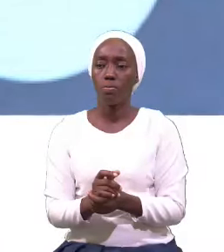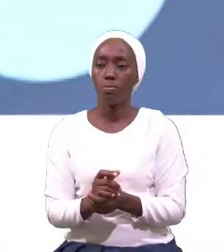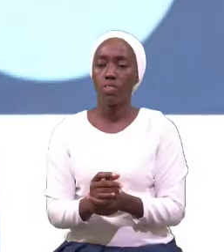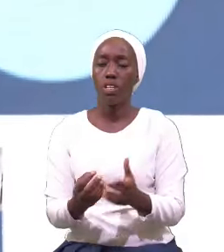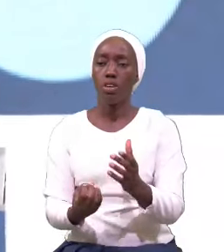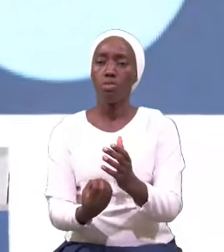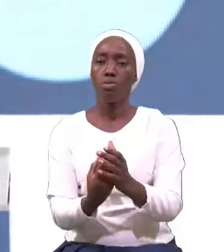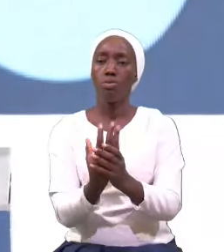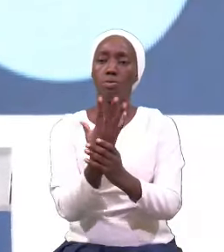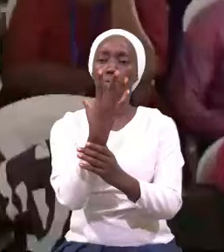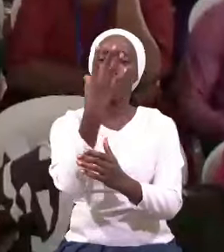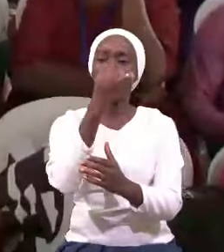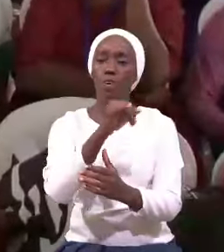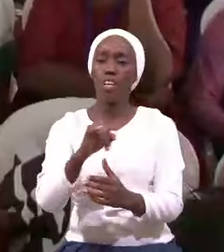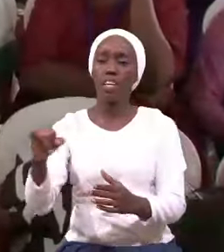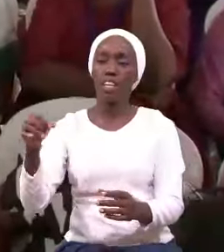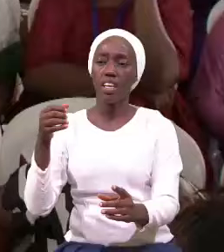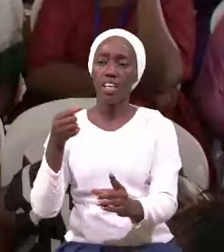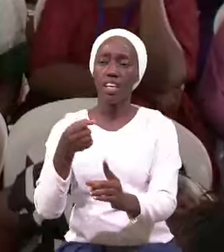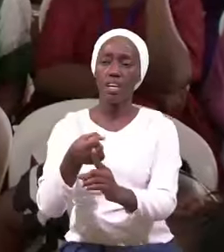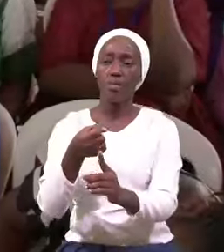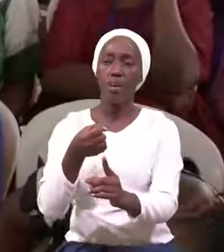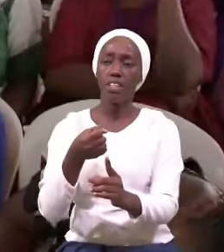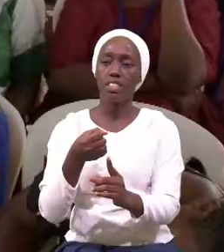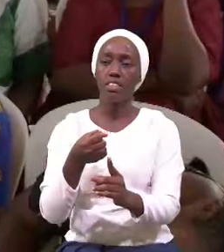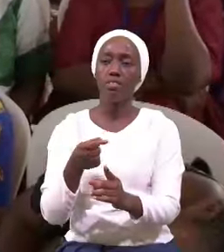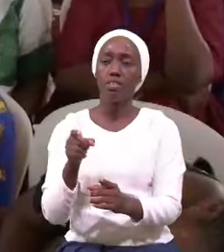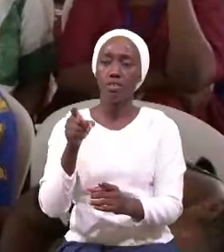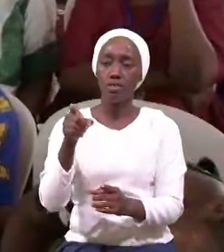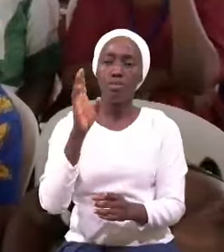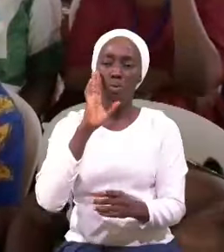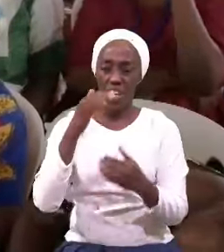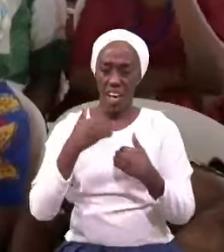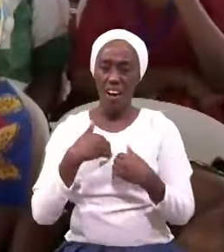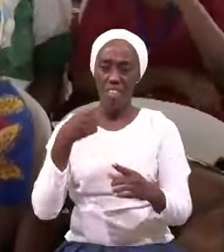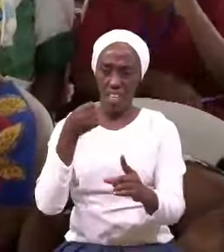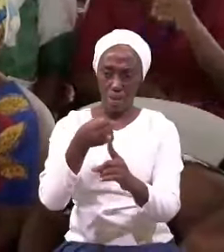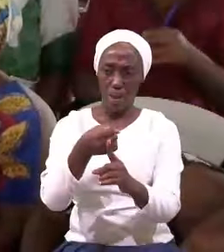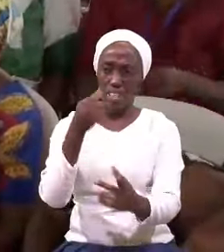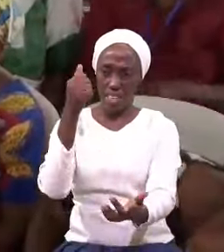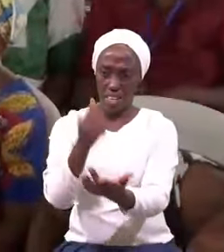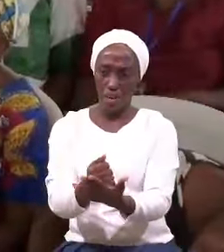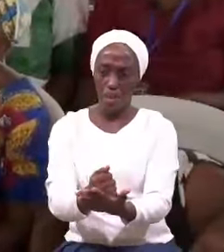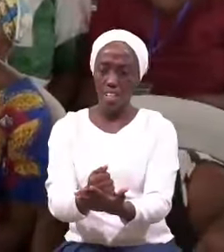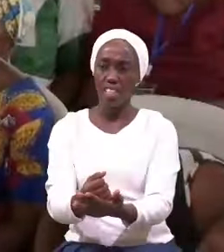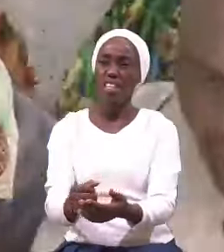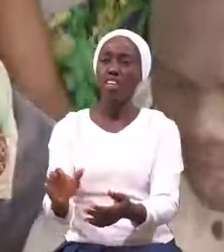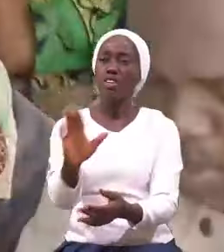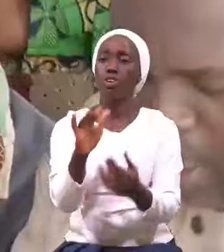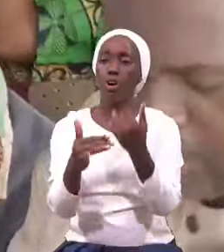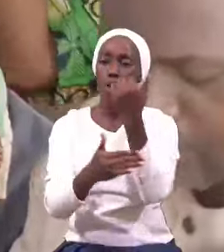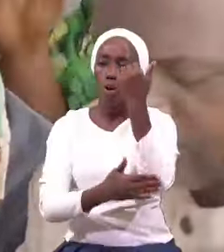Growing impact. You will have impact. Your country, you'll have